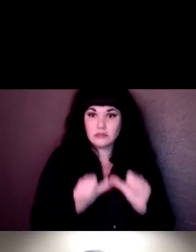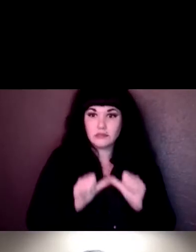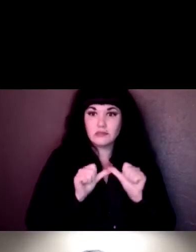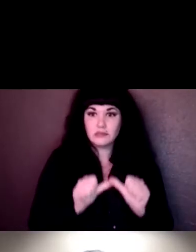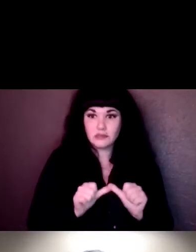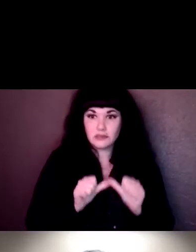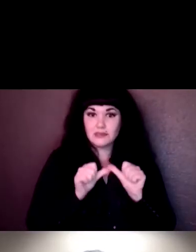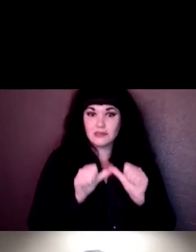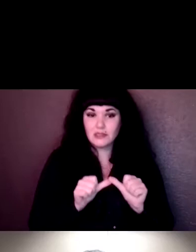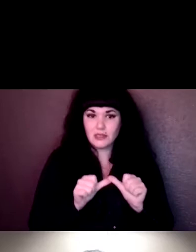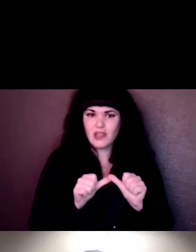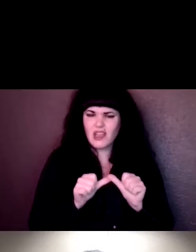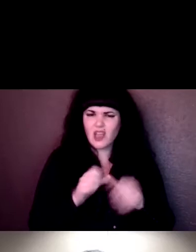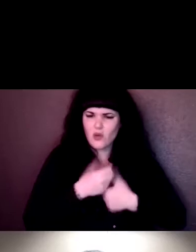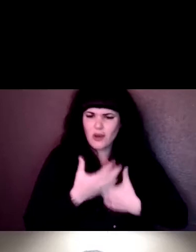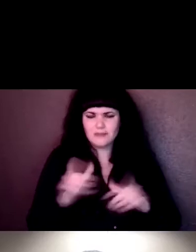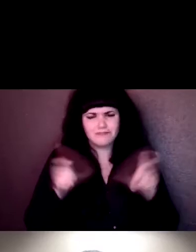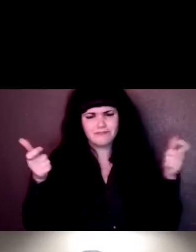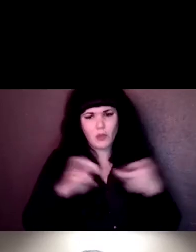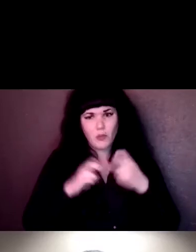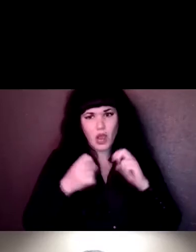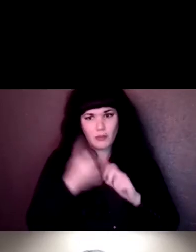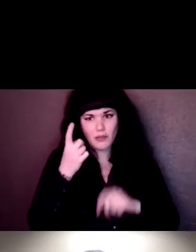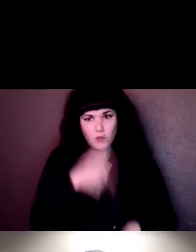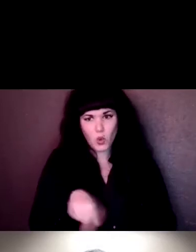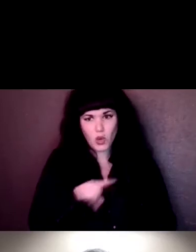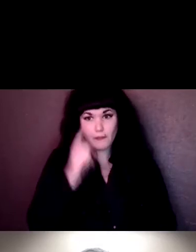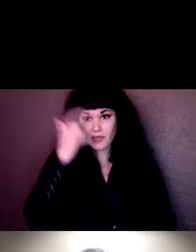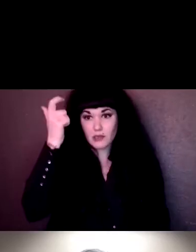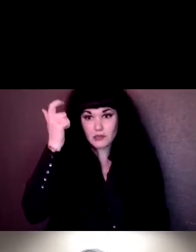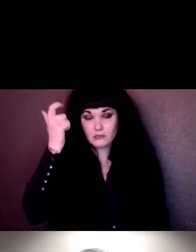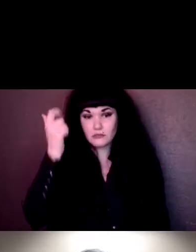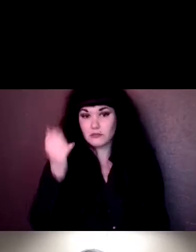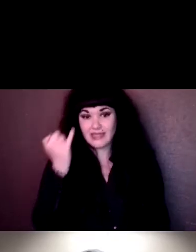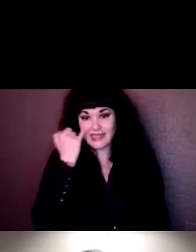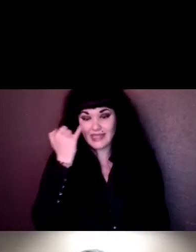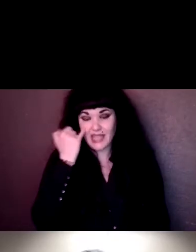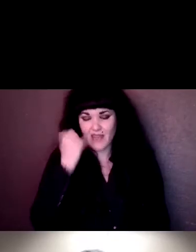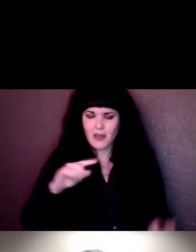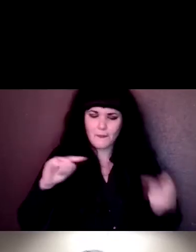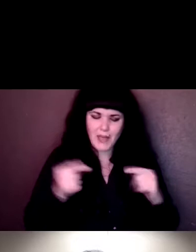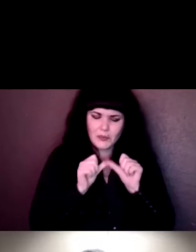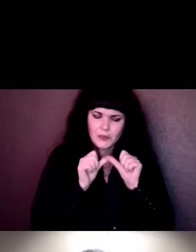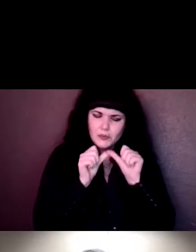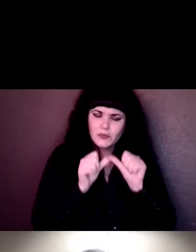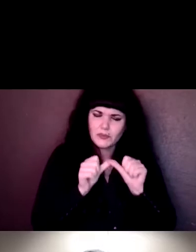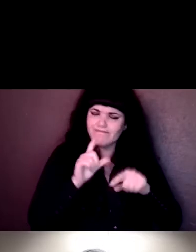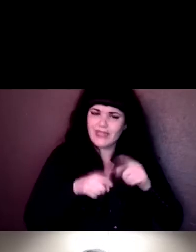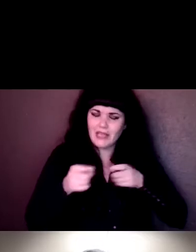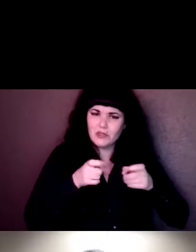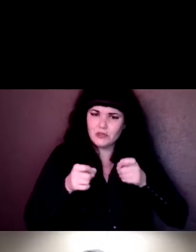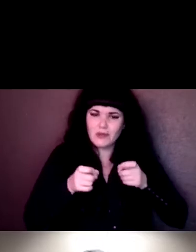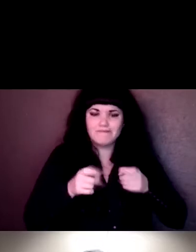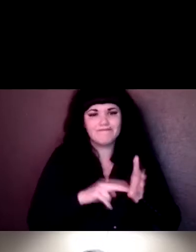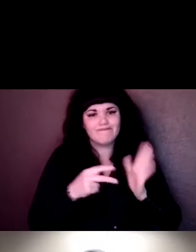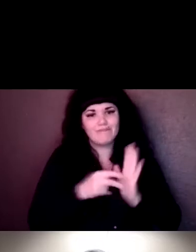a significant problem, of course, because without having pain under control, it can really degrade your quality